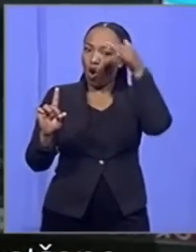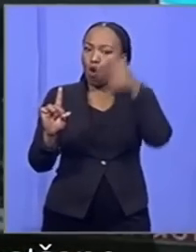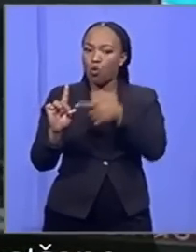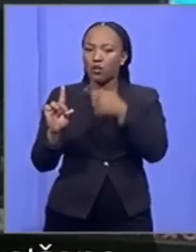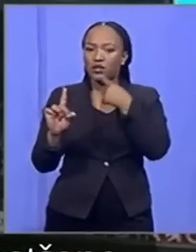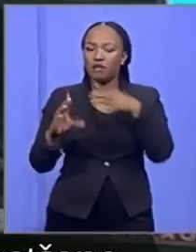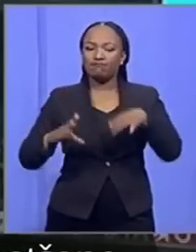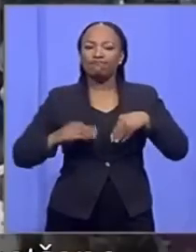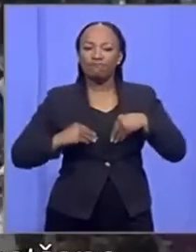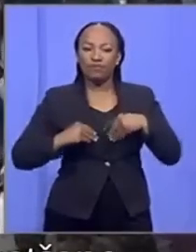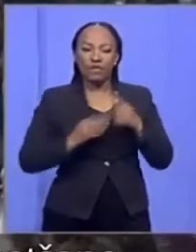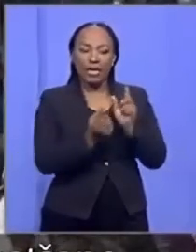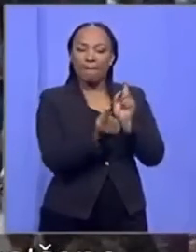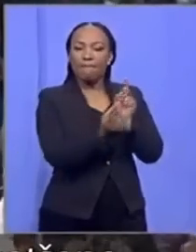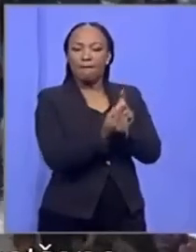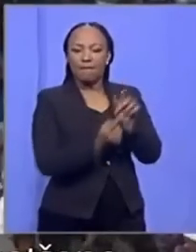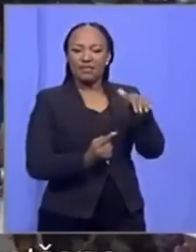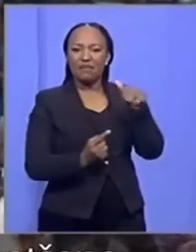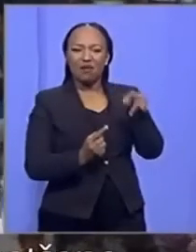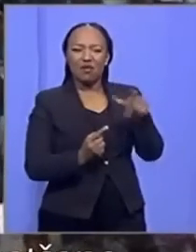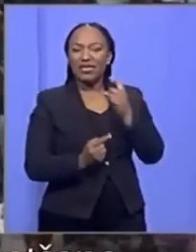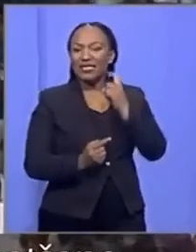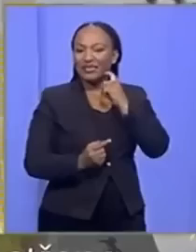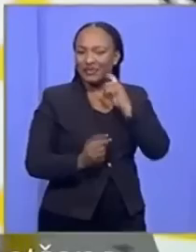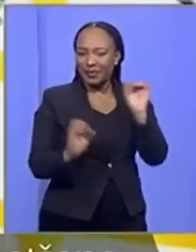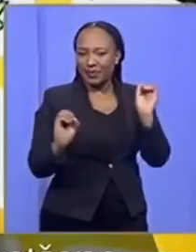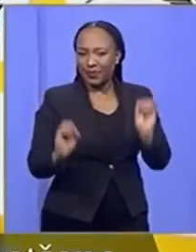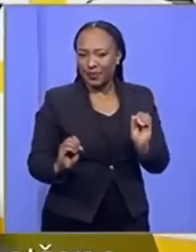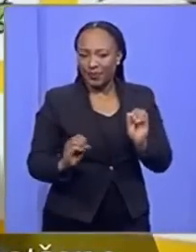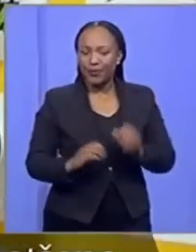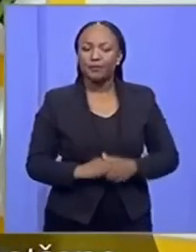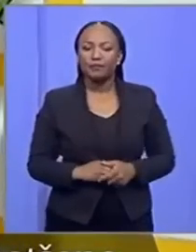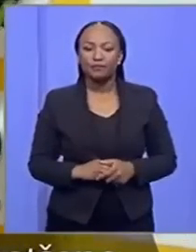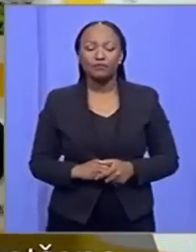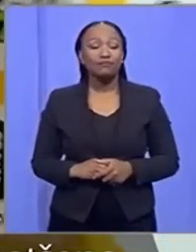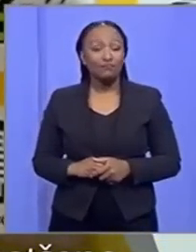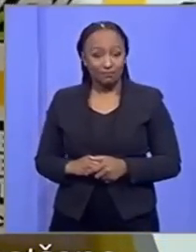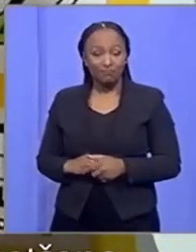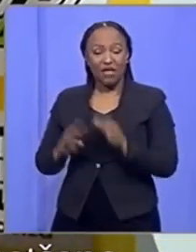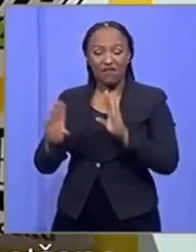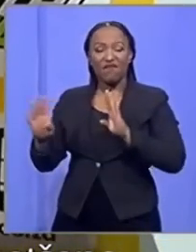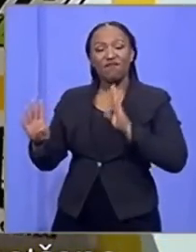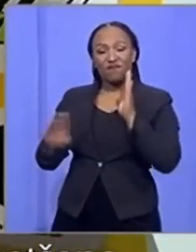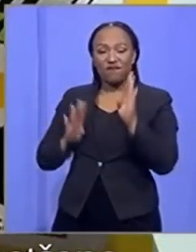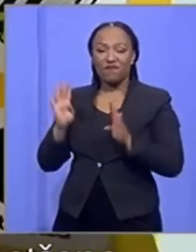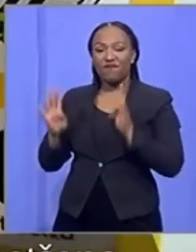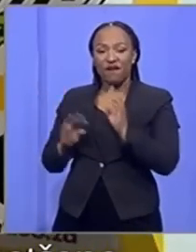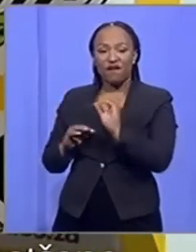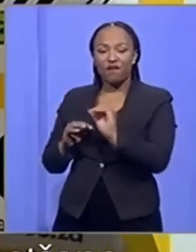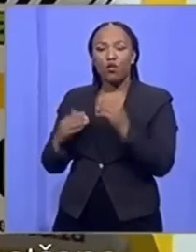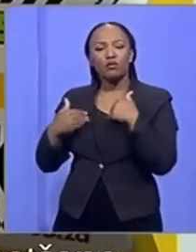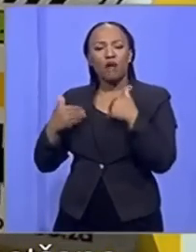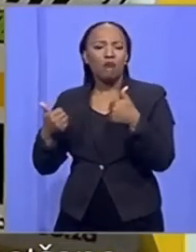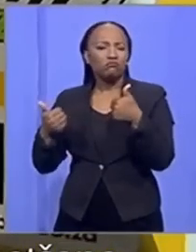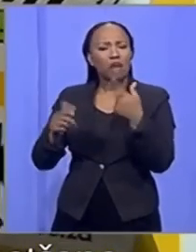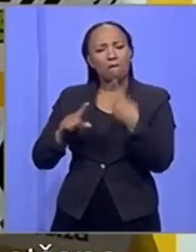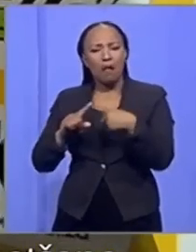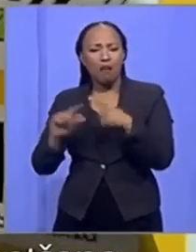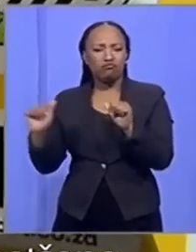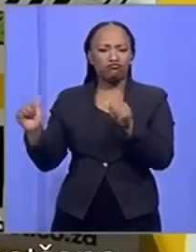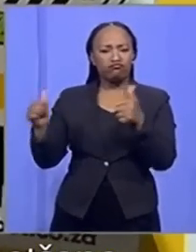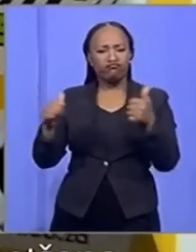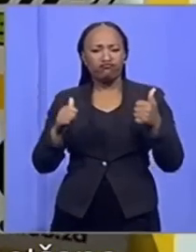kgatlhanong le Zimbabwe e be e se e bonolo. There was frustration because we started very well. Very soon